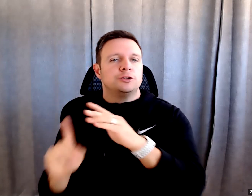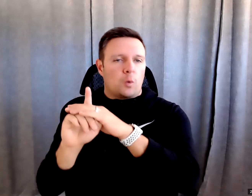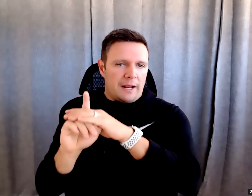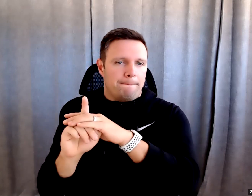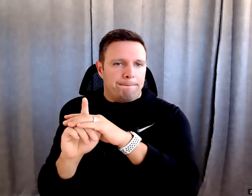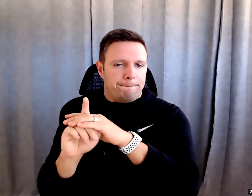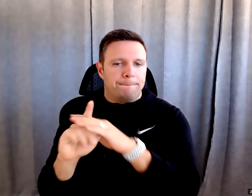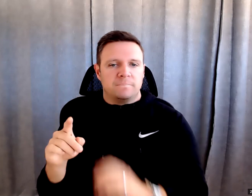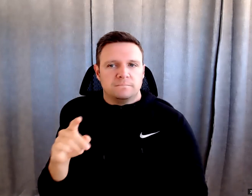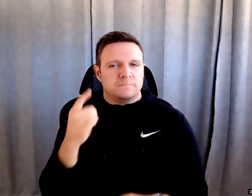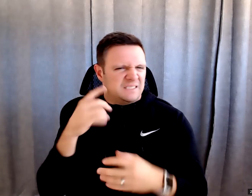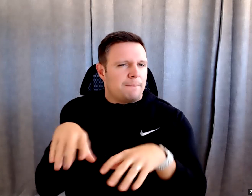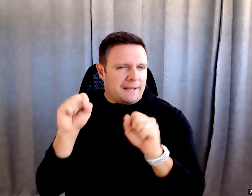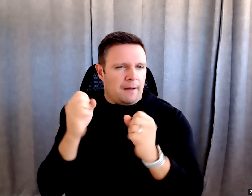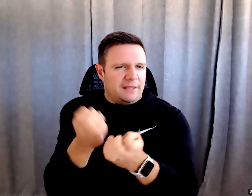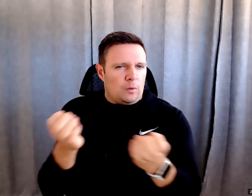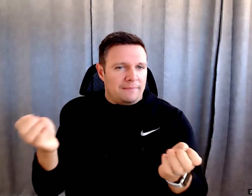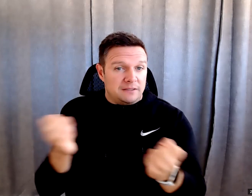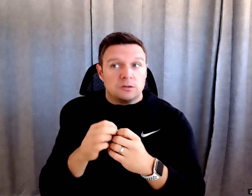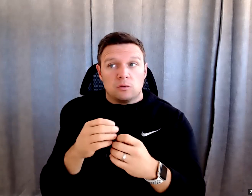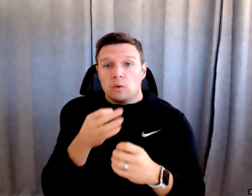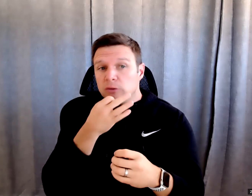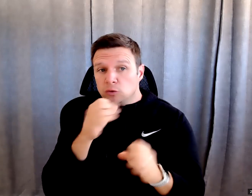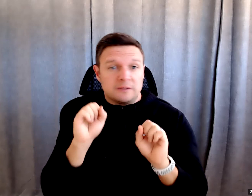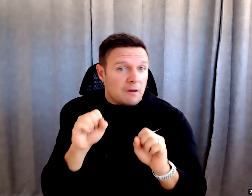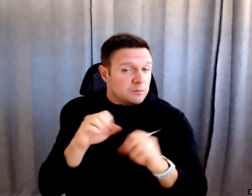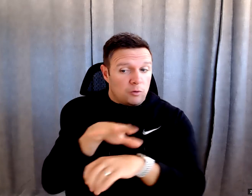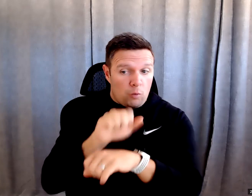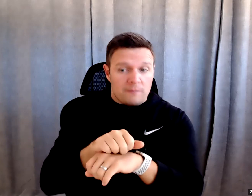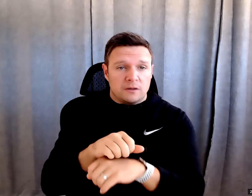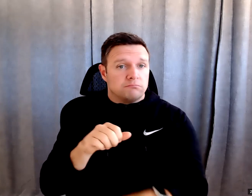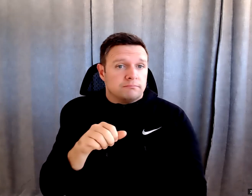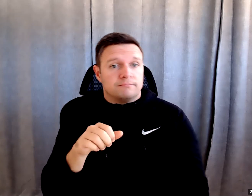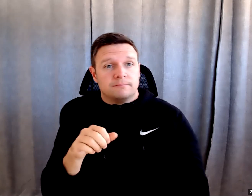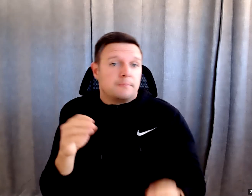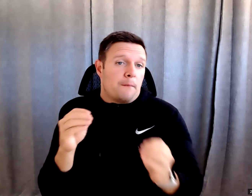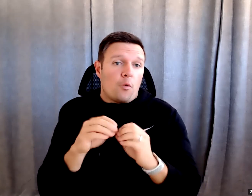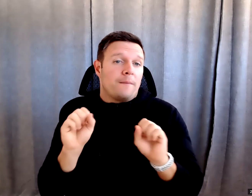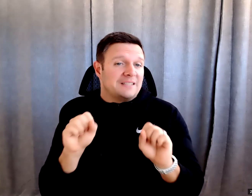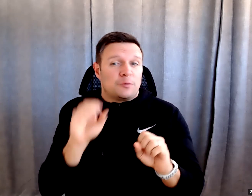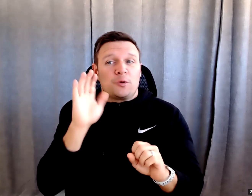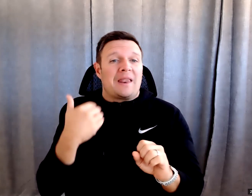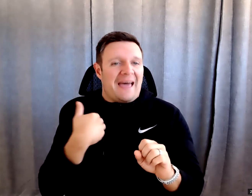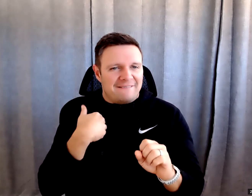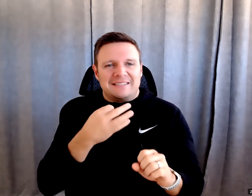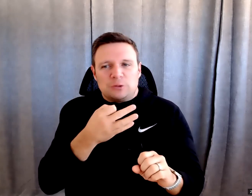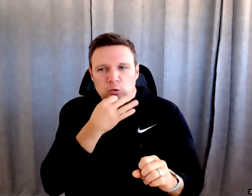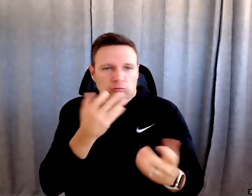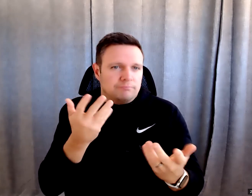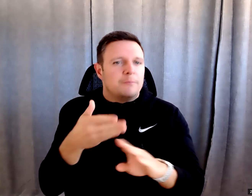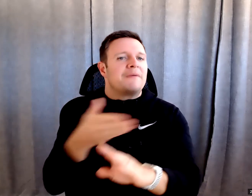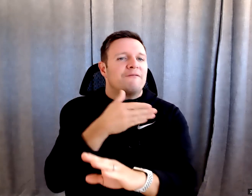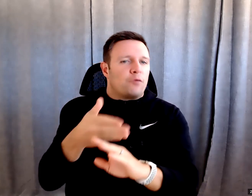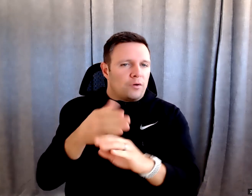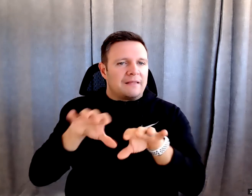So the sooner you make the appointment, the more chance you'll get it, or you'll have it getting a device. So let me